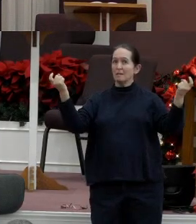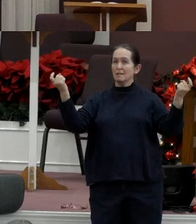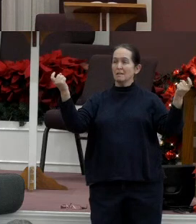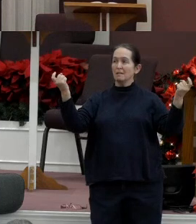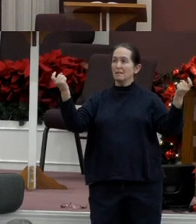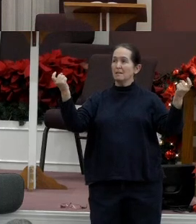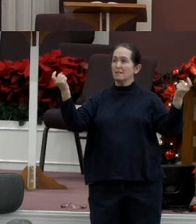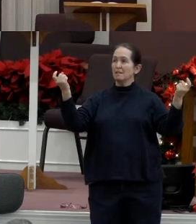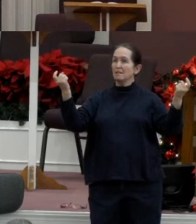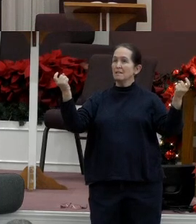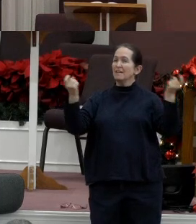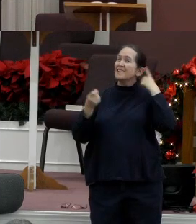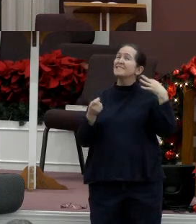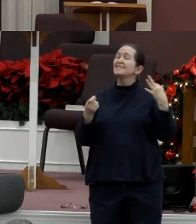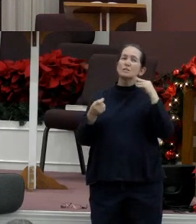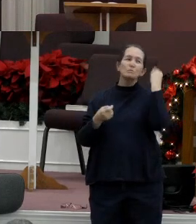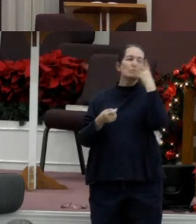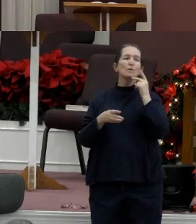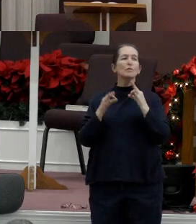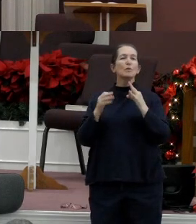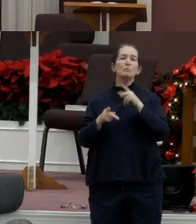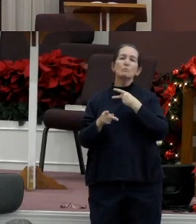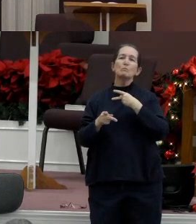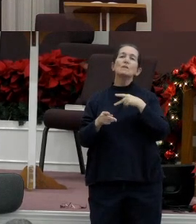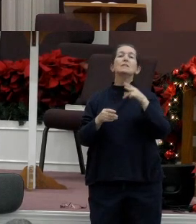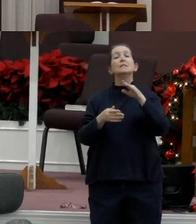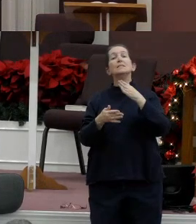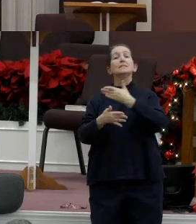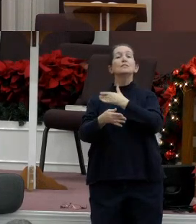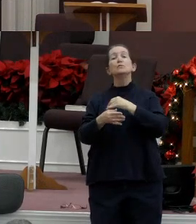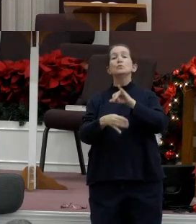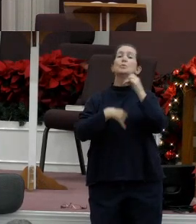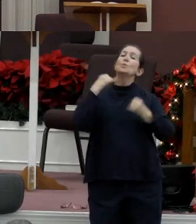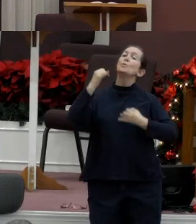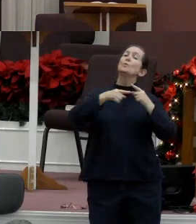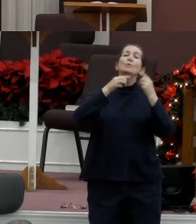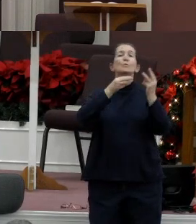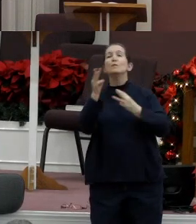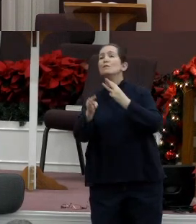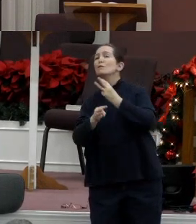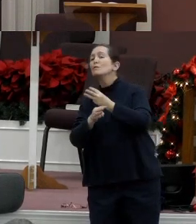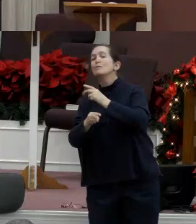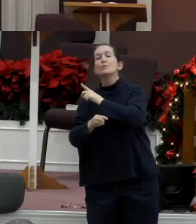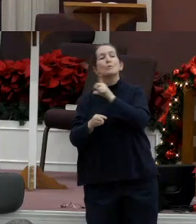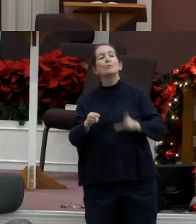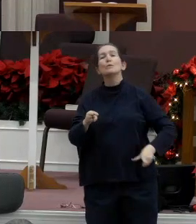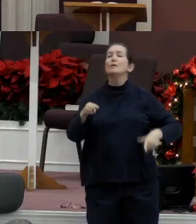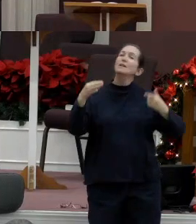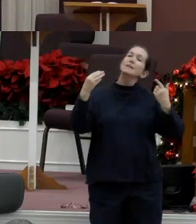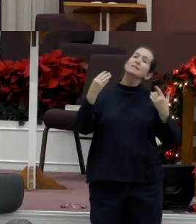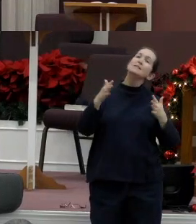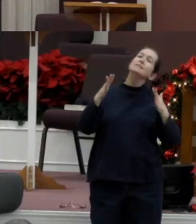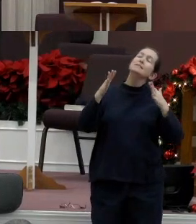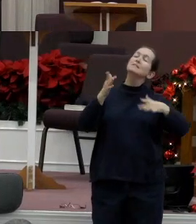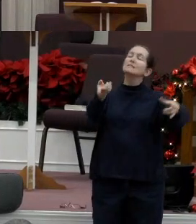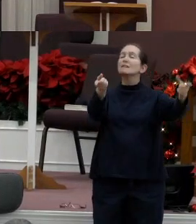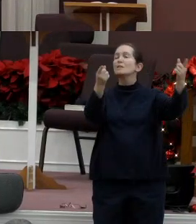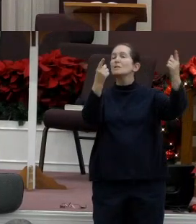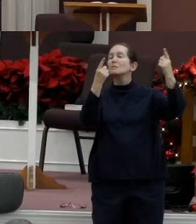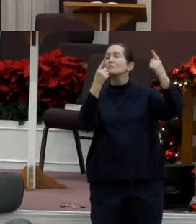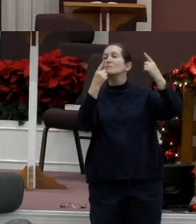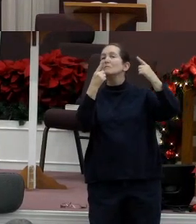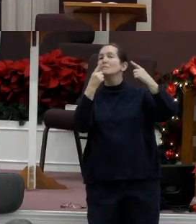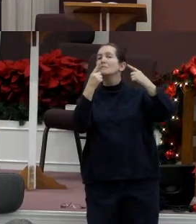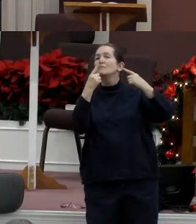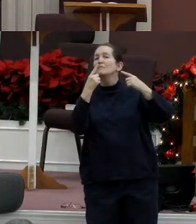Oh, it sounds beautiful if someone were to sing, "Joy to the world, the Lord is